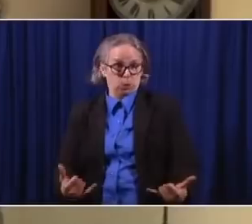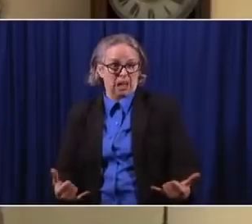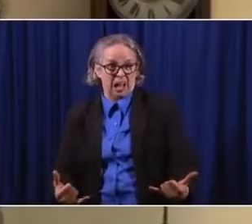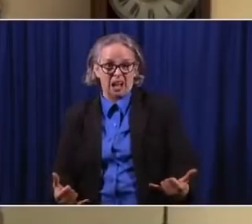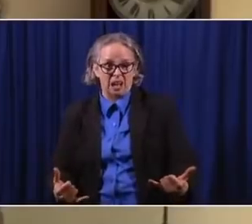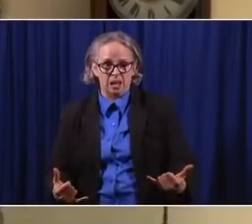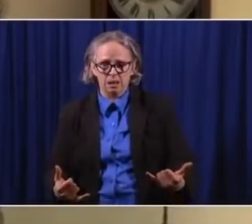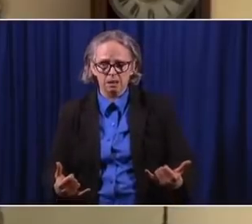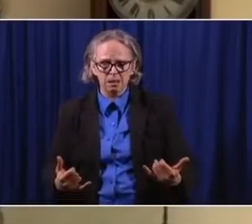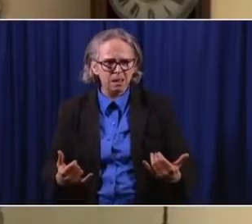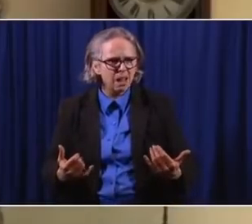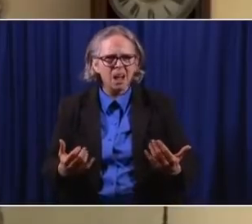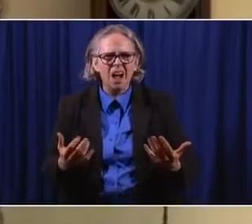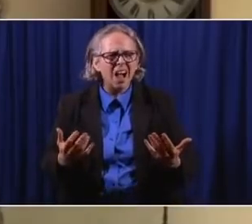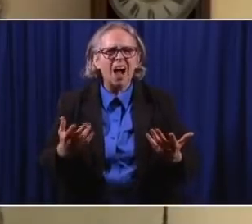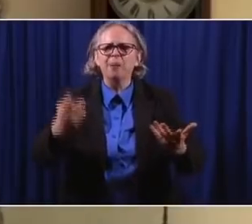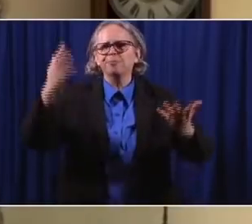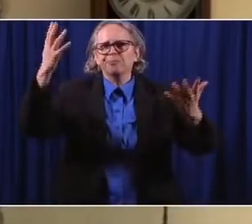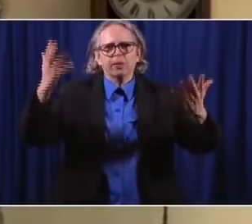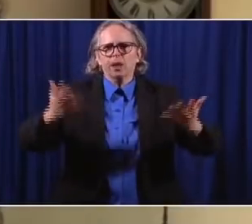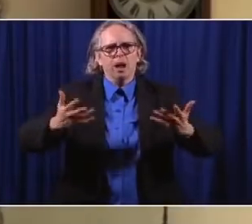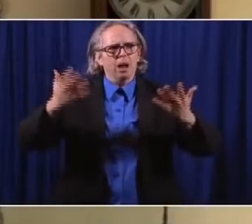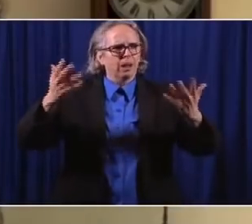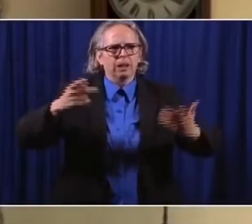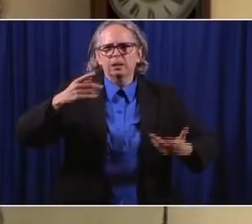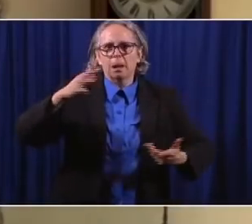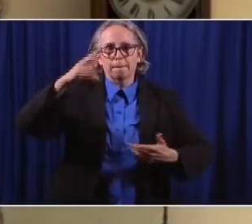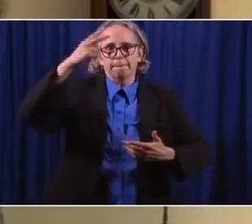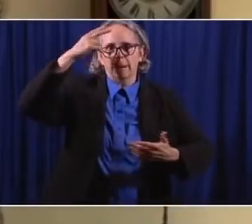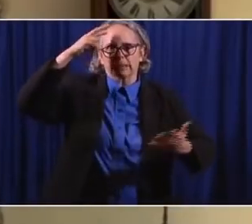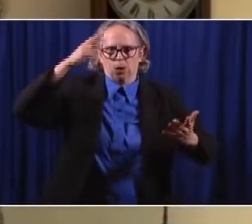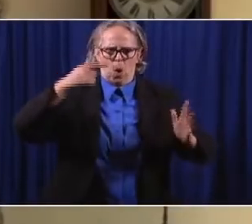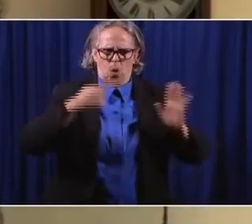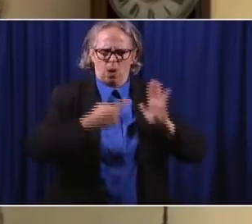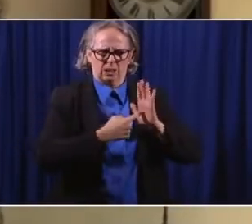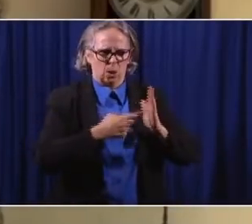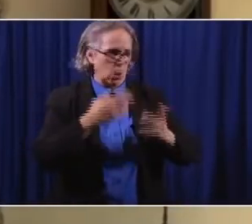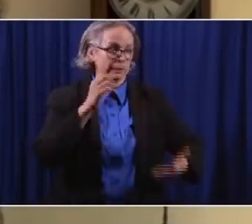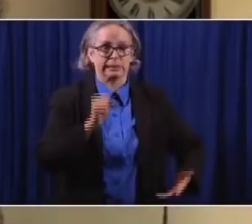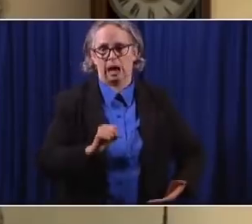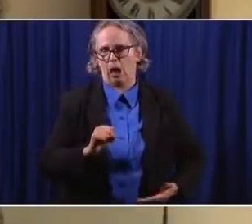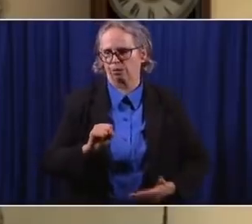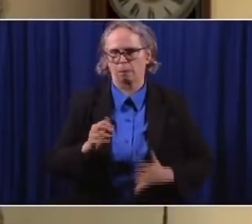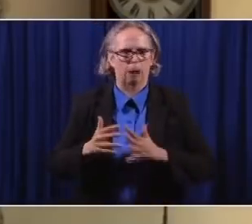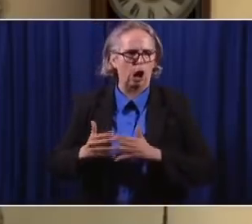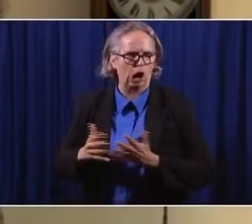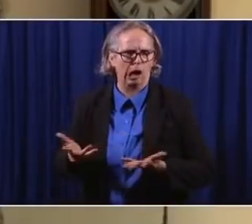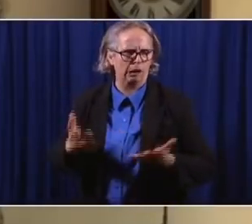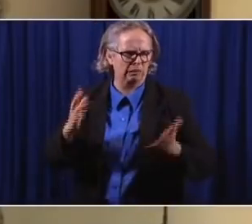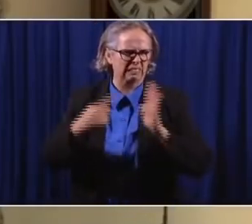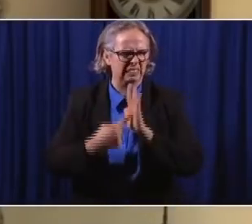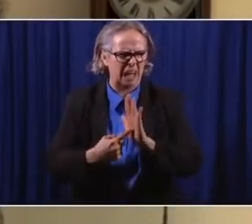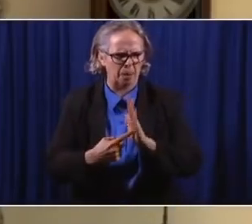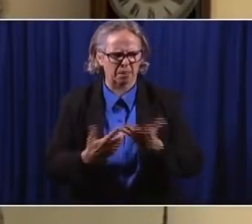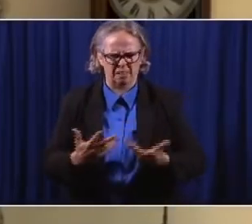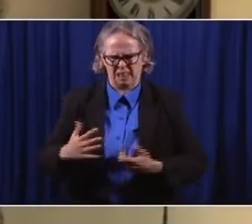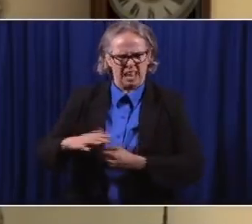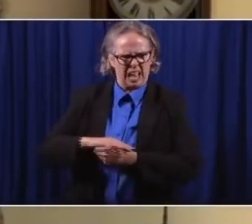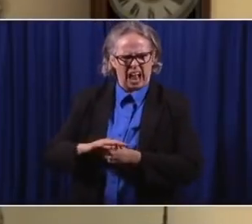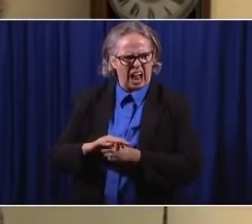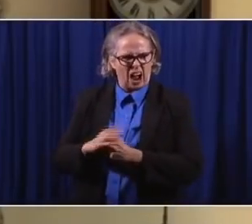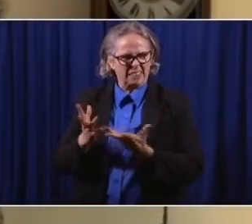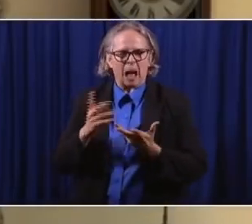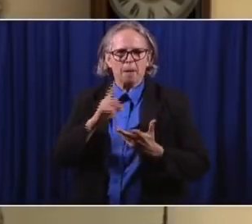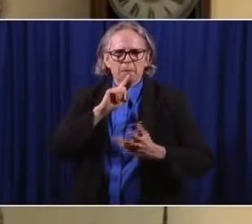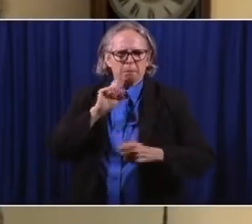say in Mexico, Central America, South America, there's an area that's red hot